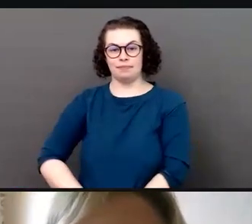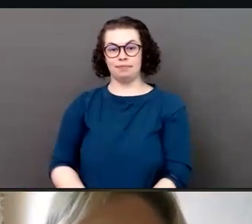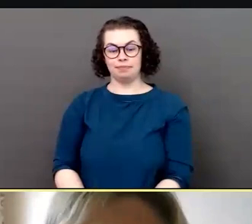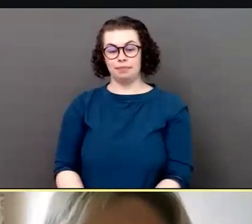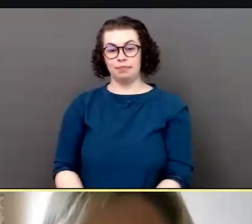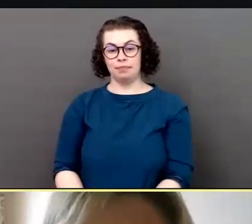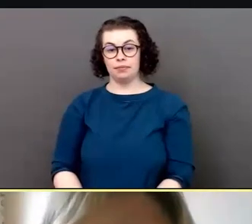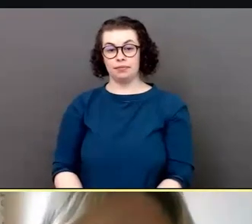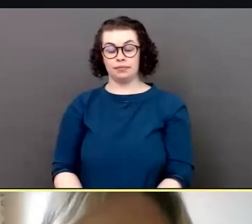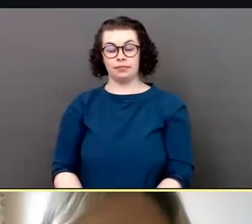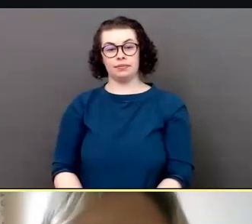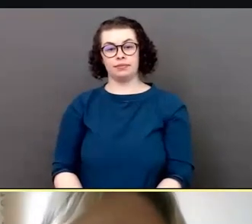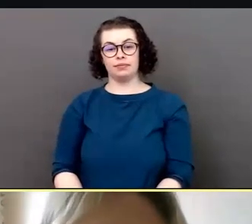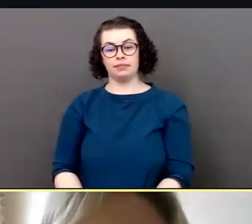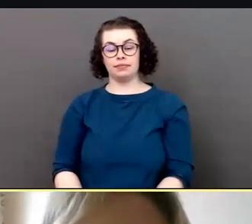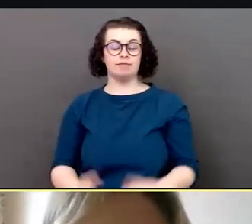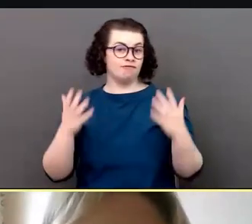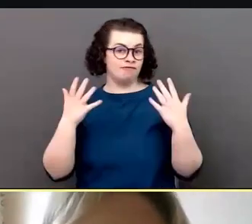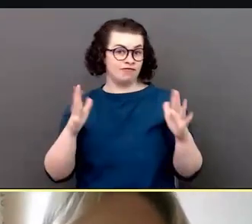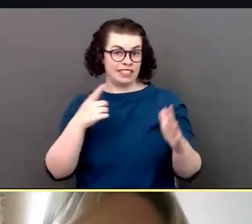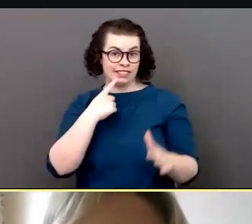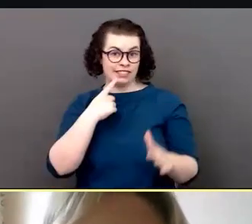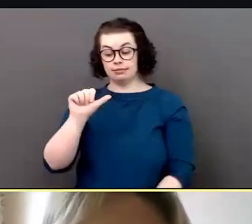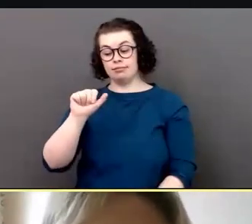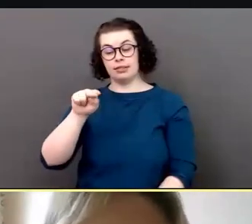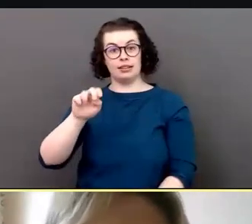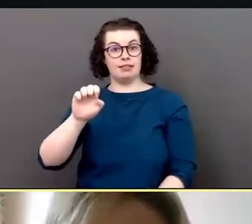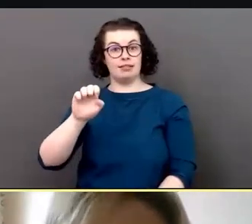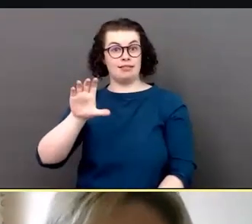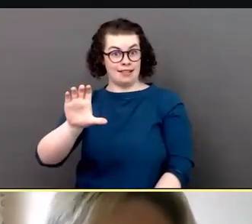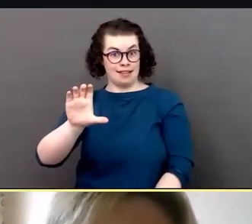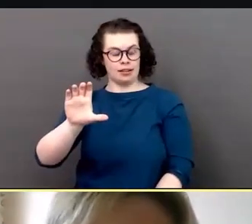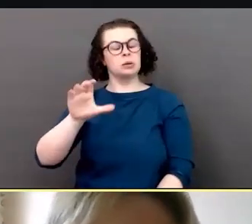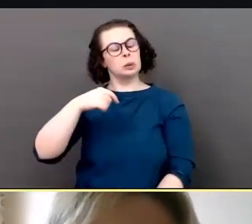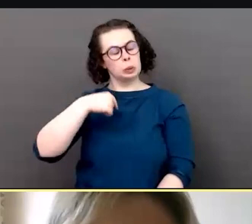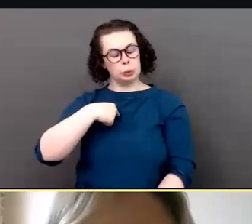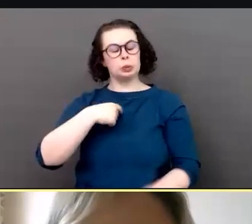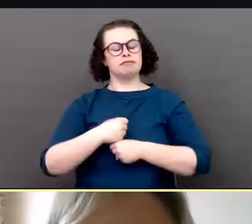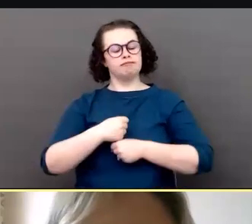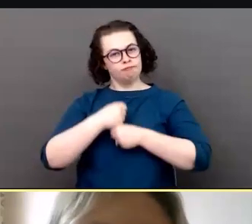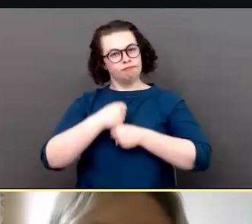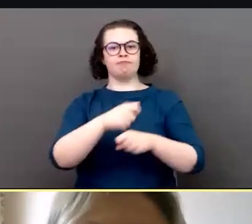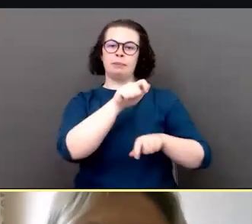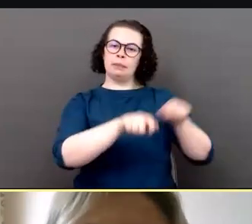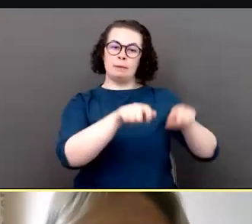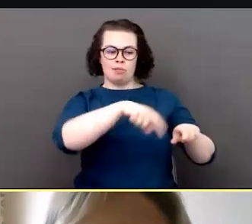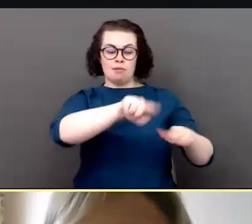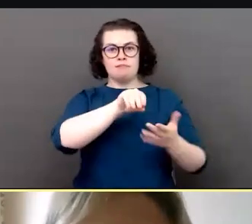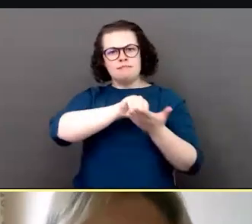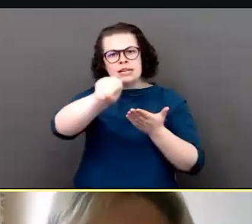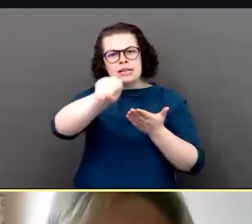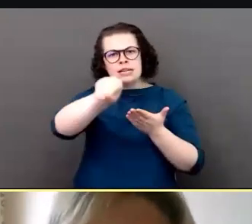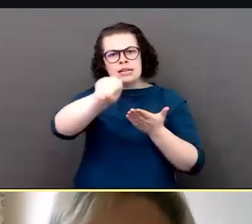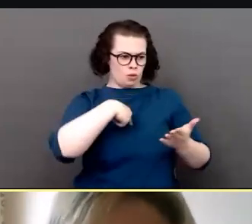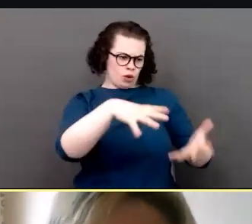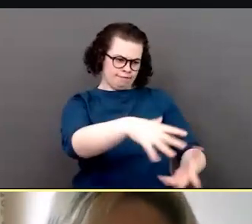As it has been mentioned, ANEC mission is to represent consumers in standardization. We complement the